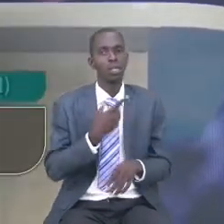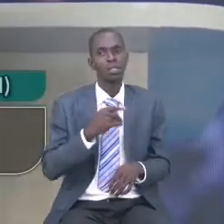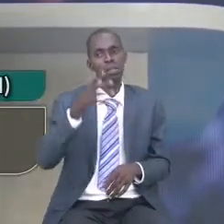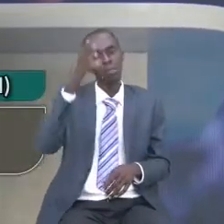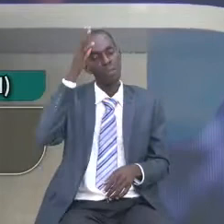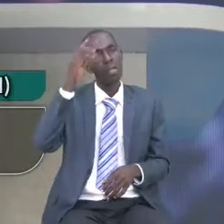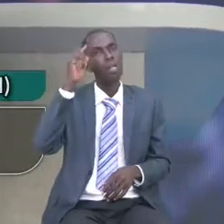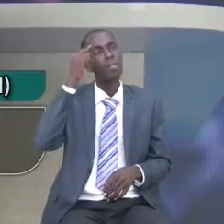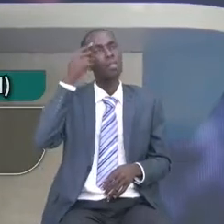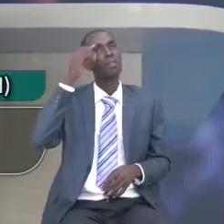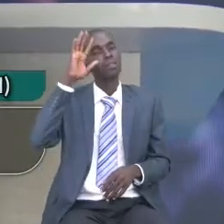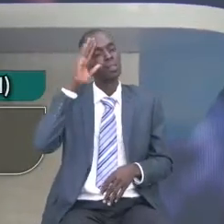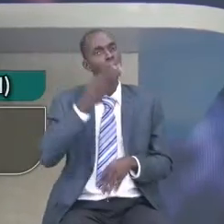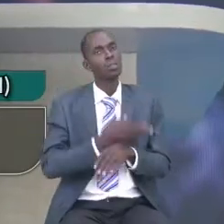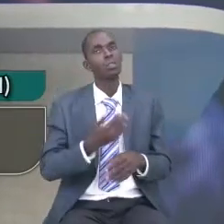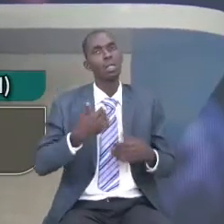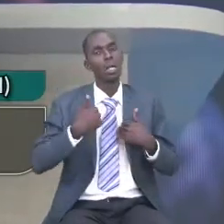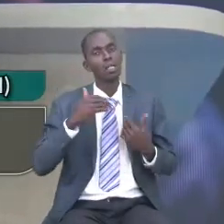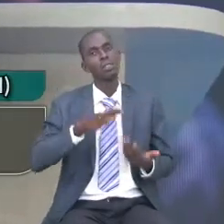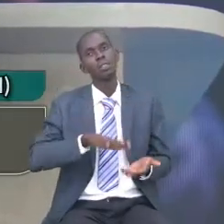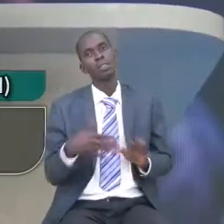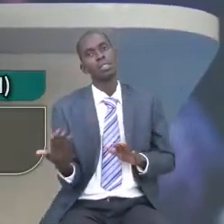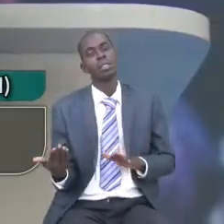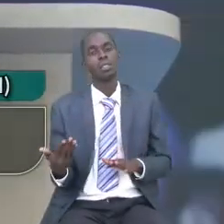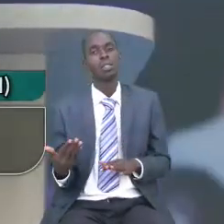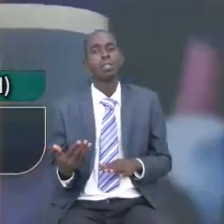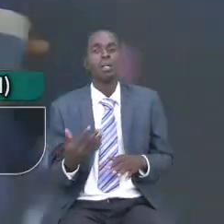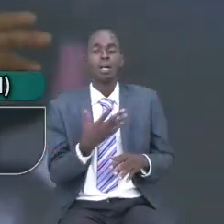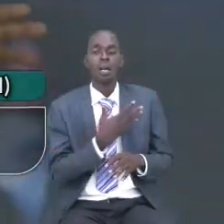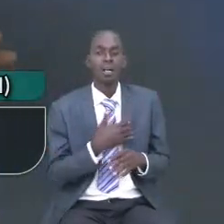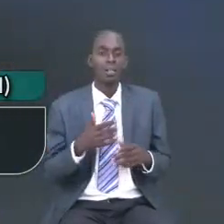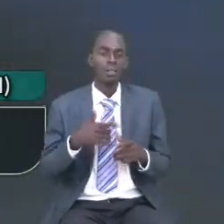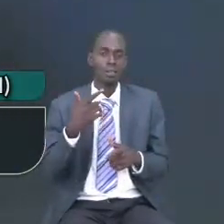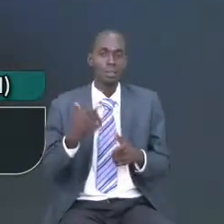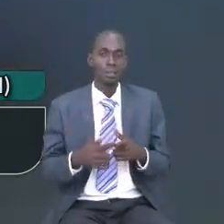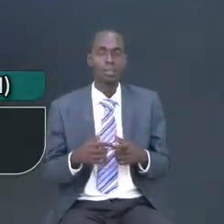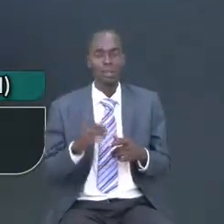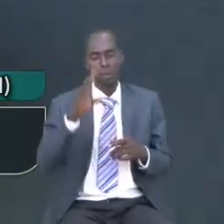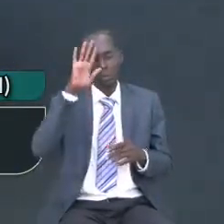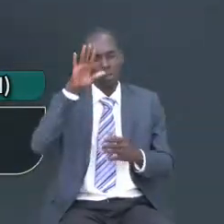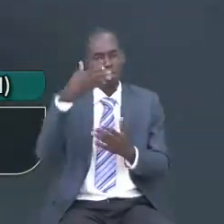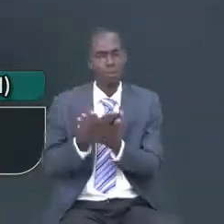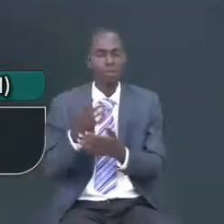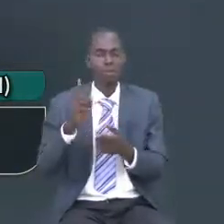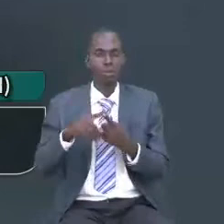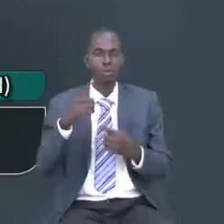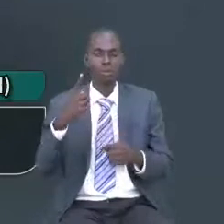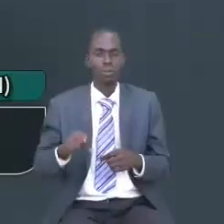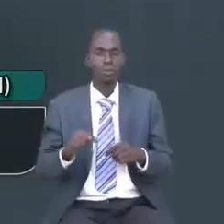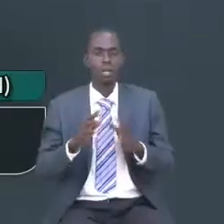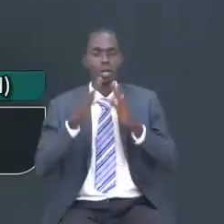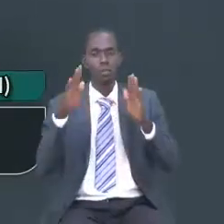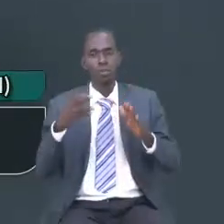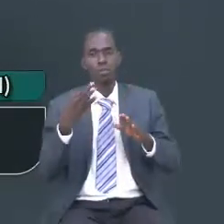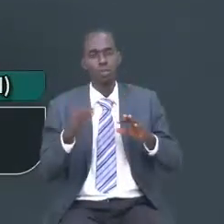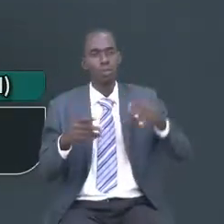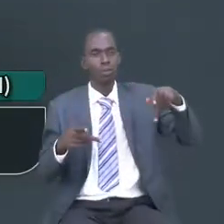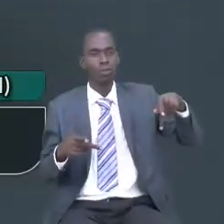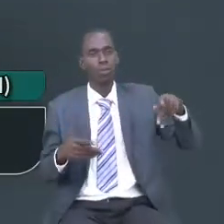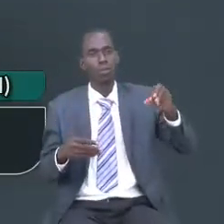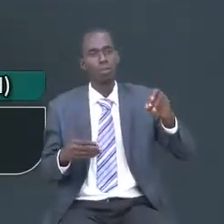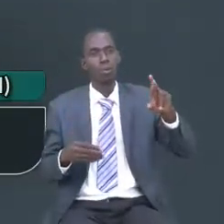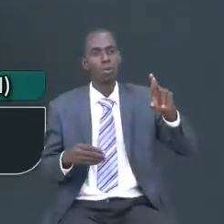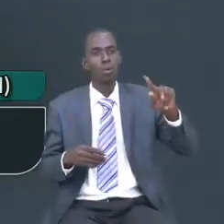had died. Elimination. And then he got to Potiphar's house. He was being well, actually. And the